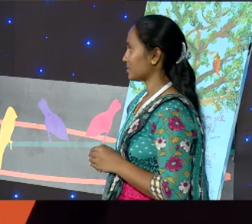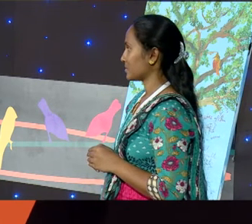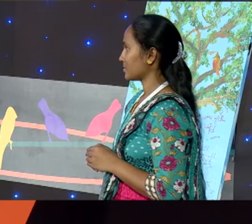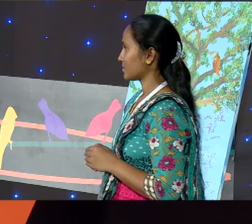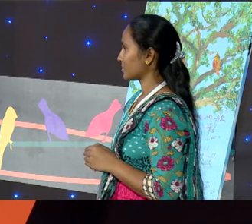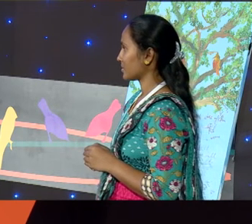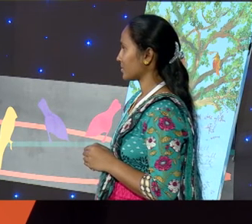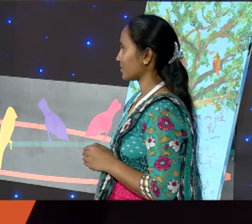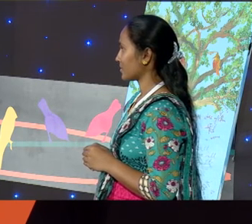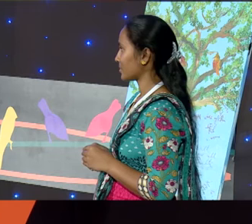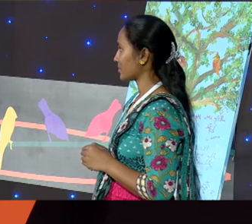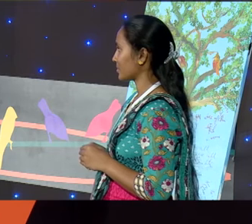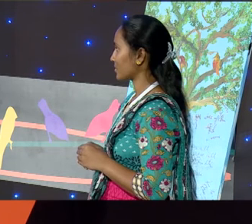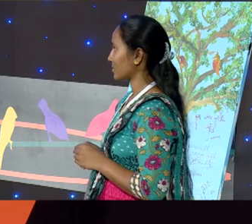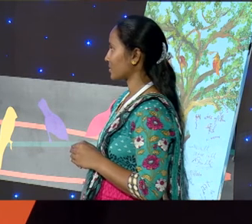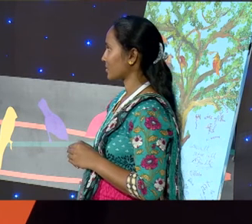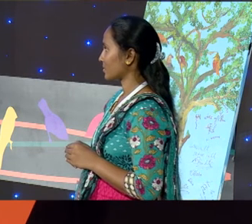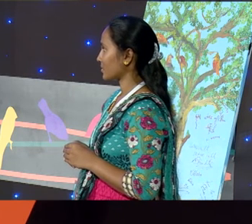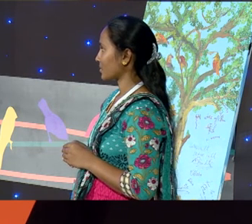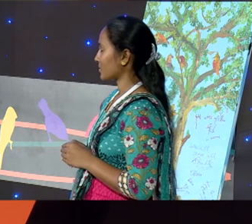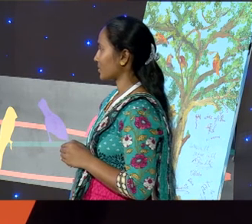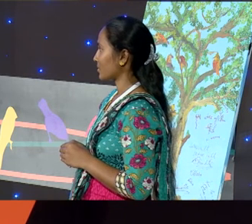economics, and I sat for a master's degree.